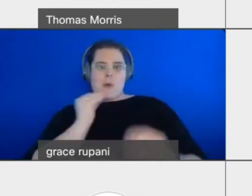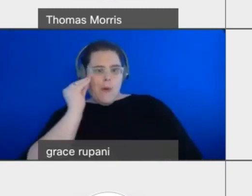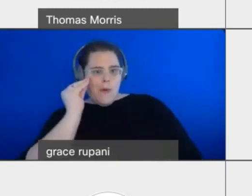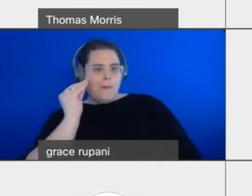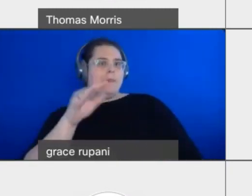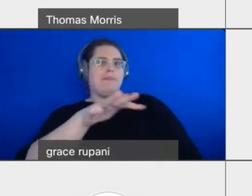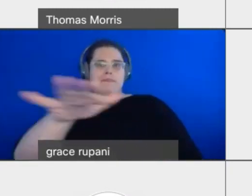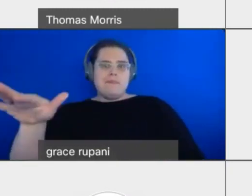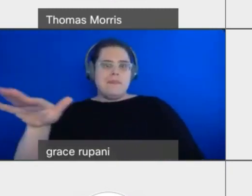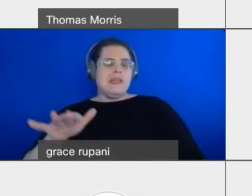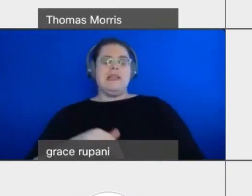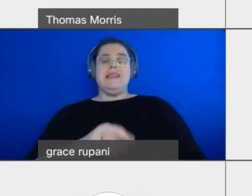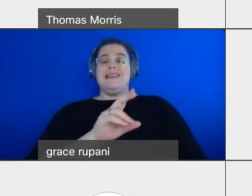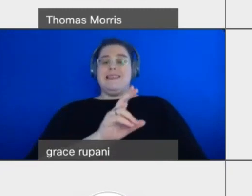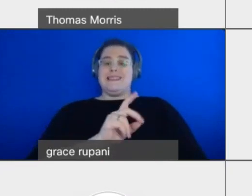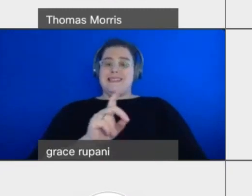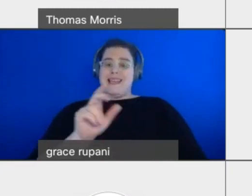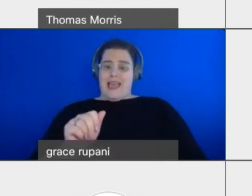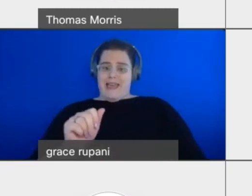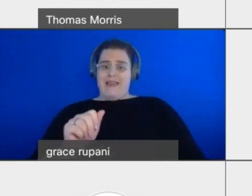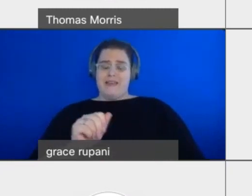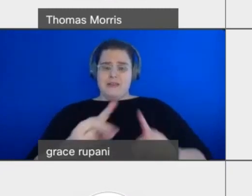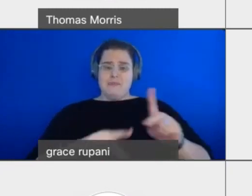DDA currently, I